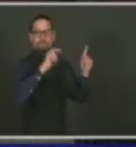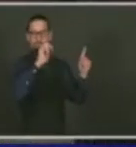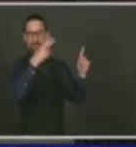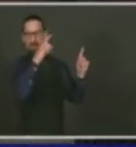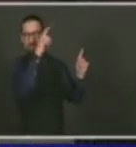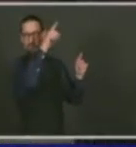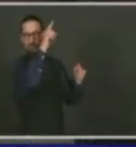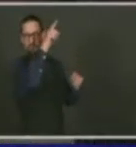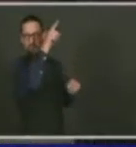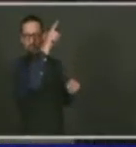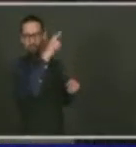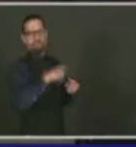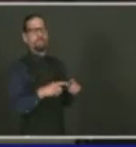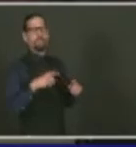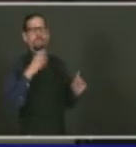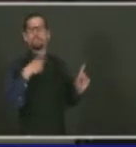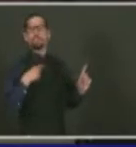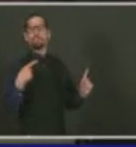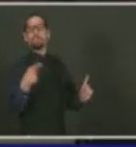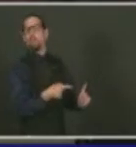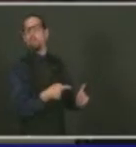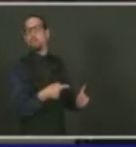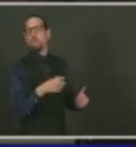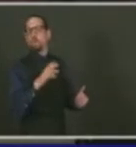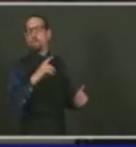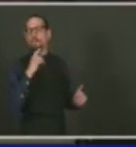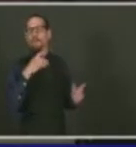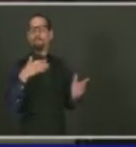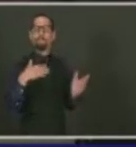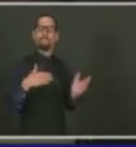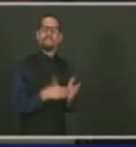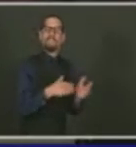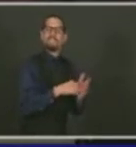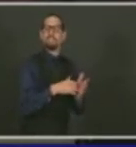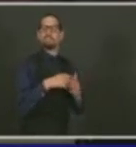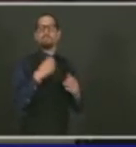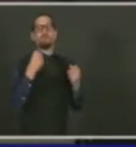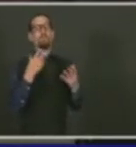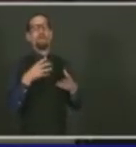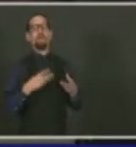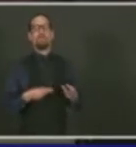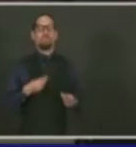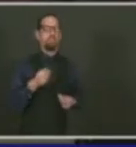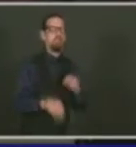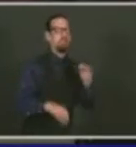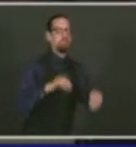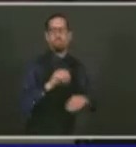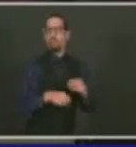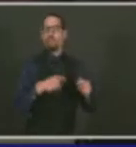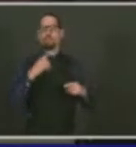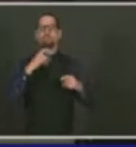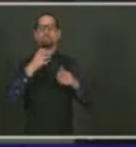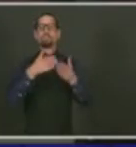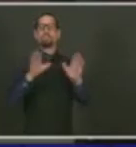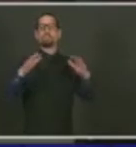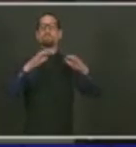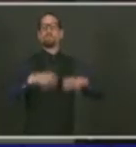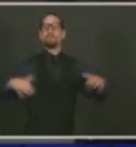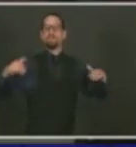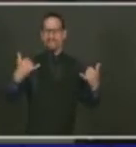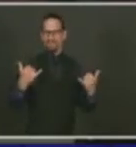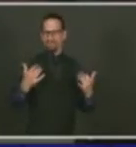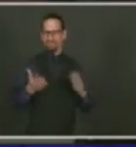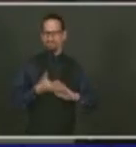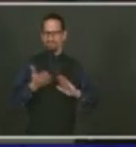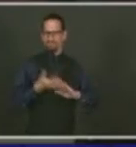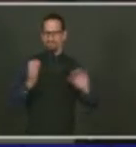spend millions to Twin River. We give millions to a General Assembly that's not even functioning at this point, and there's no oversight. Again,